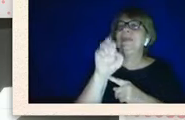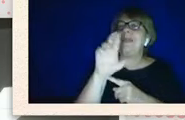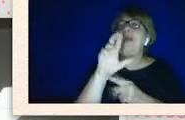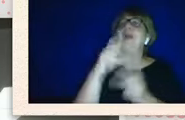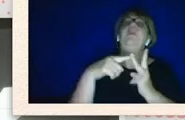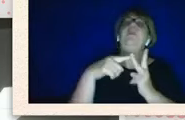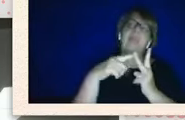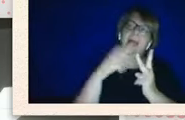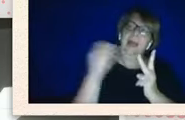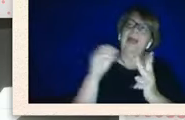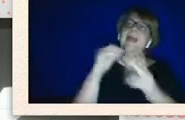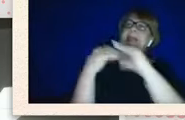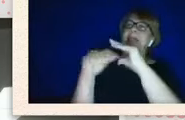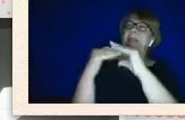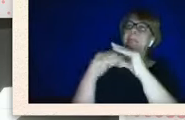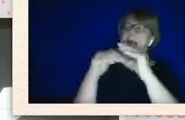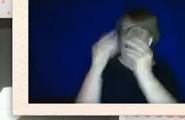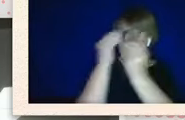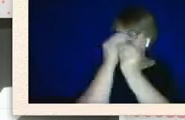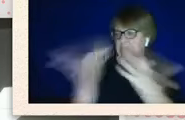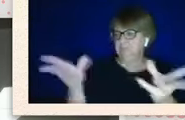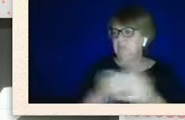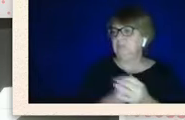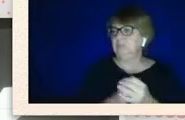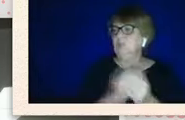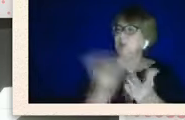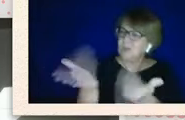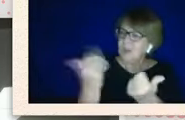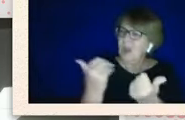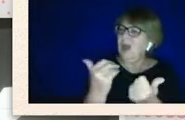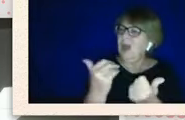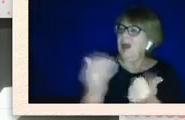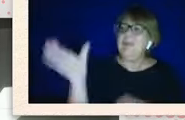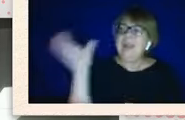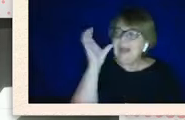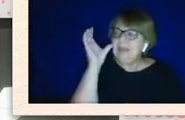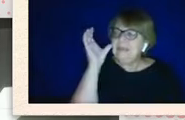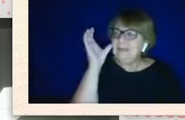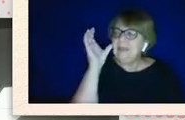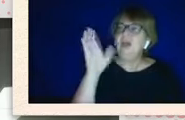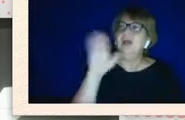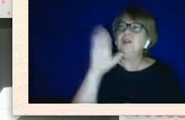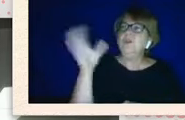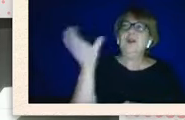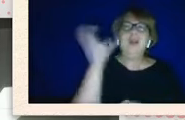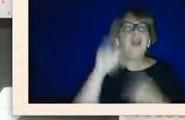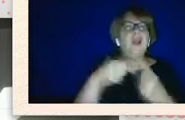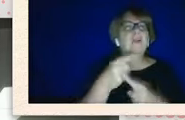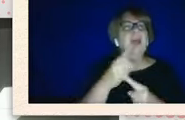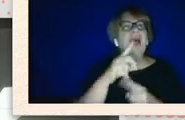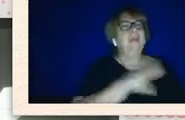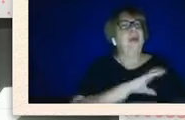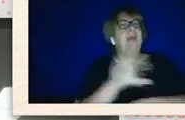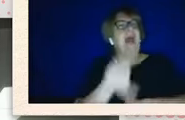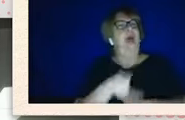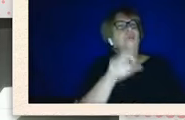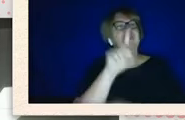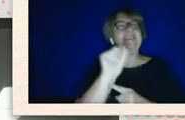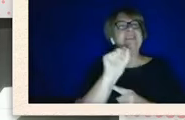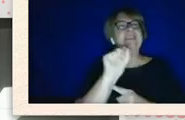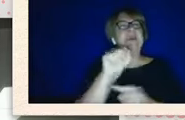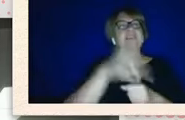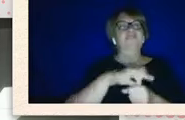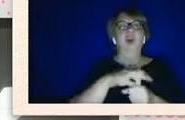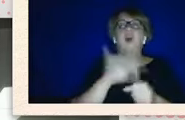And come and listen. You're going to hear about the power of the disability vote, that ripple effect that Tony started to